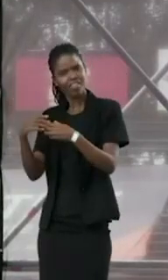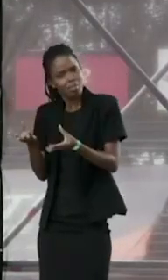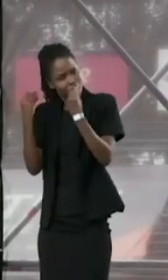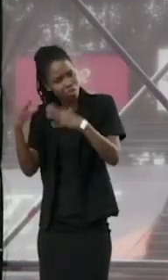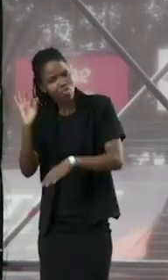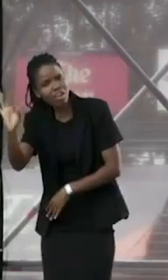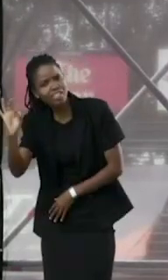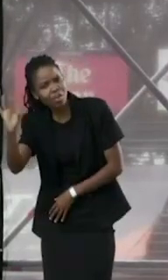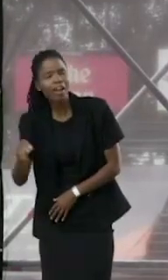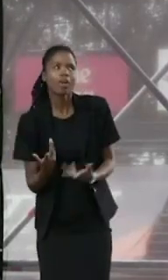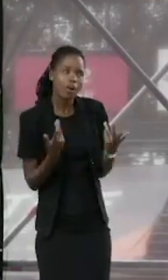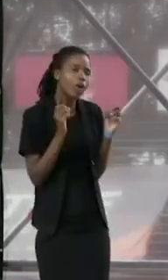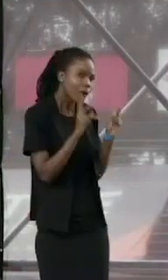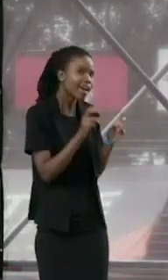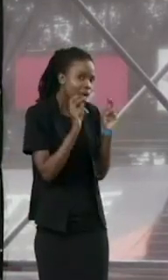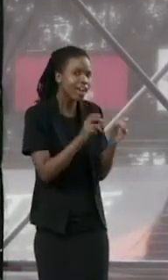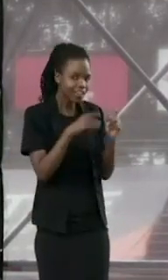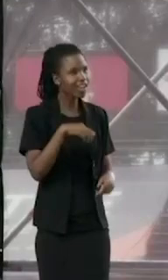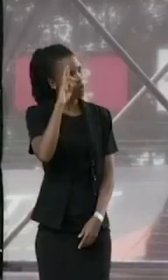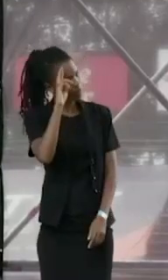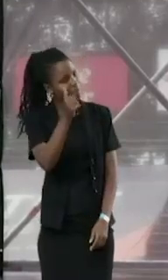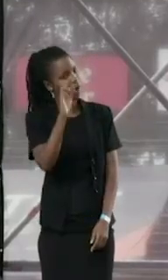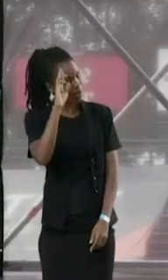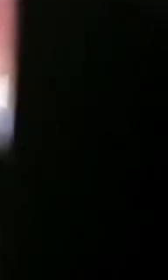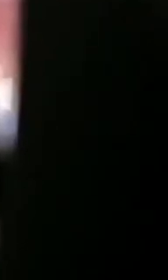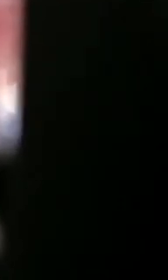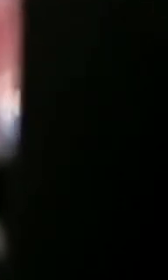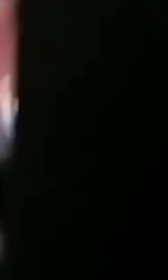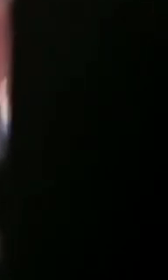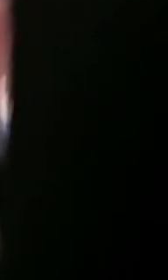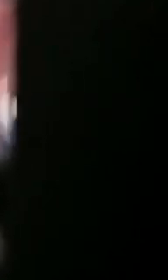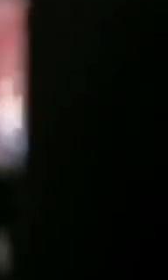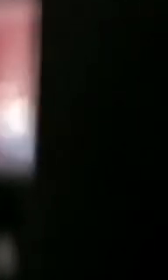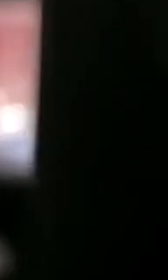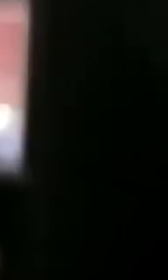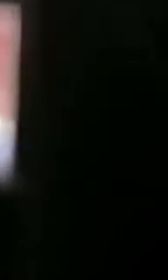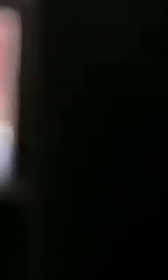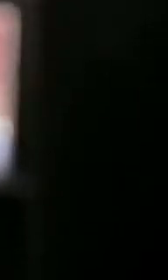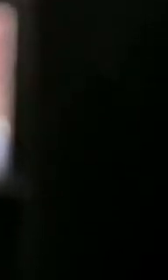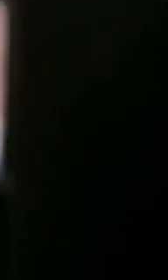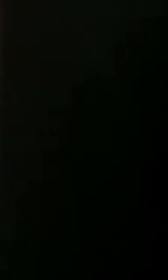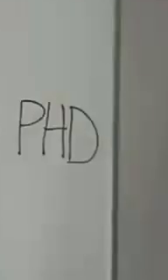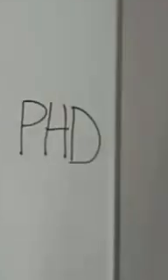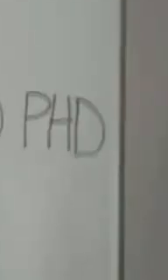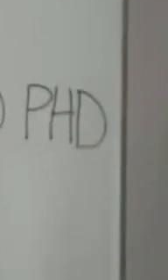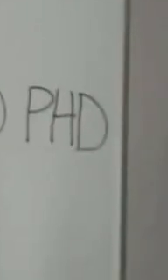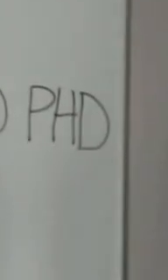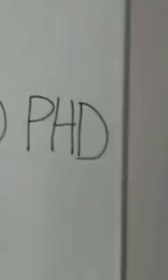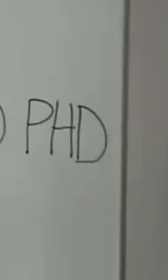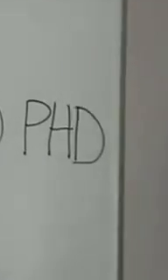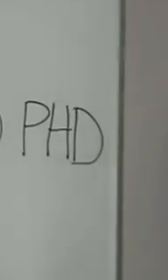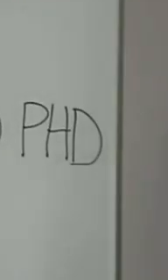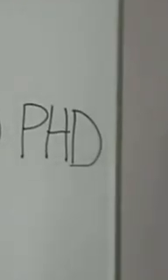You have my email. I'm like, okay. At least he still remembers me, you know. Like, at least he still remembers me. And then he's like, okay, no, grab a tea, chill